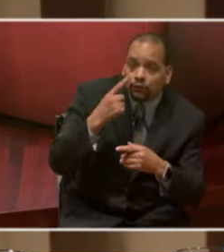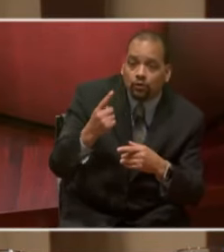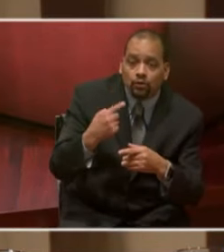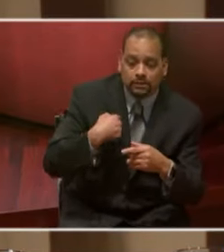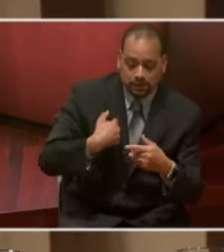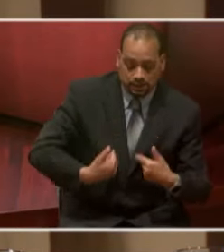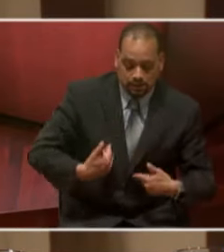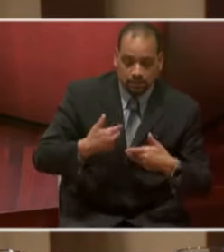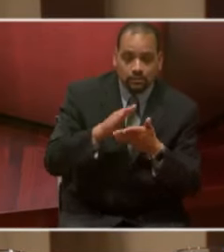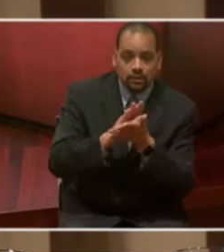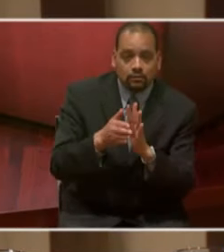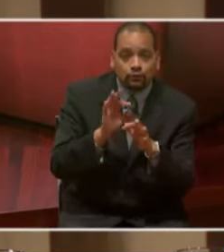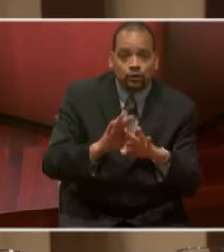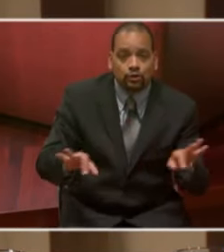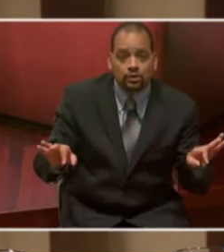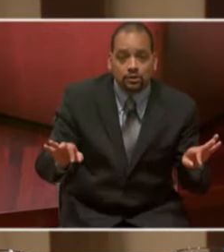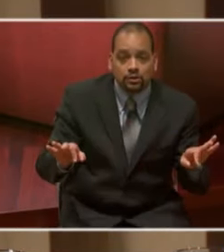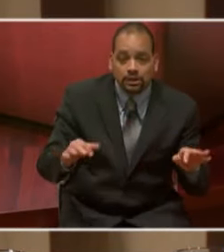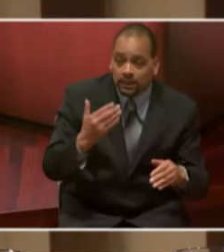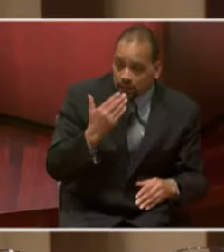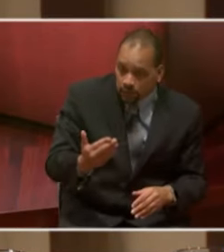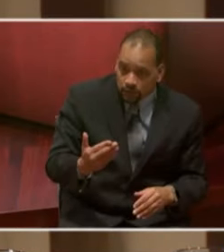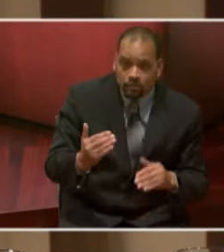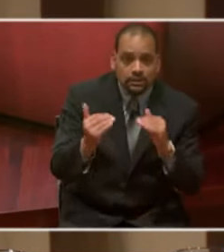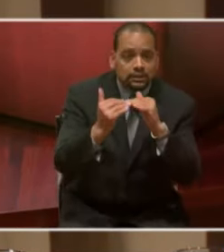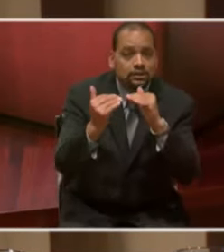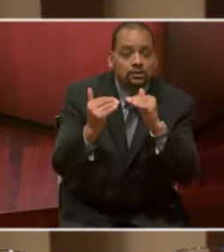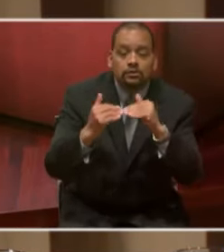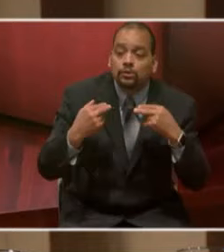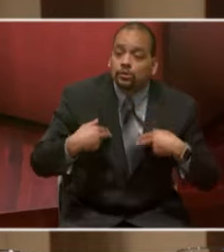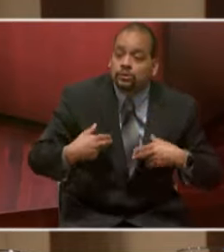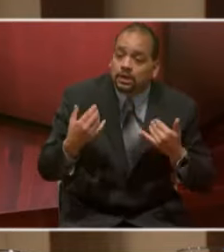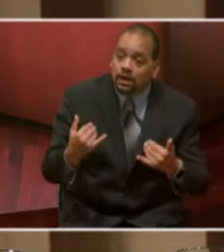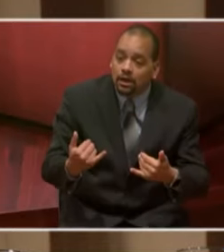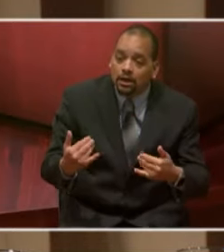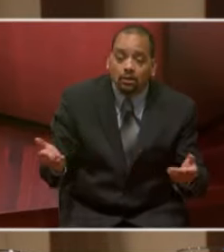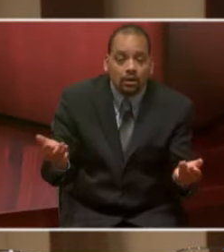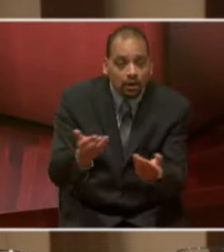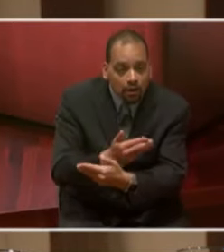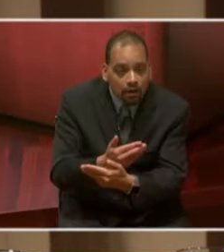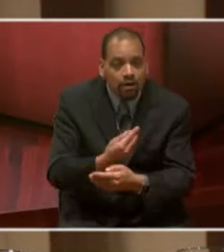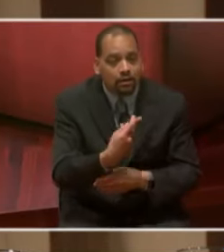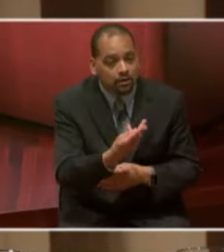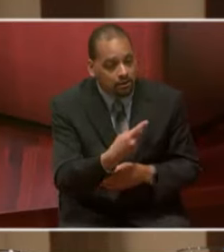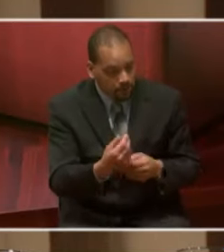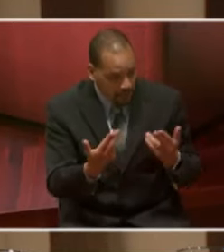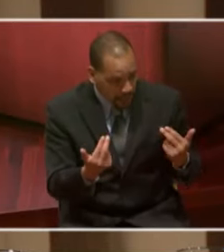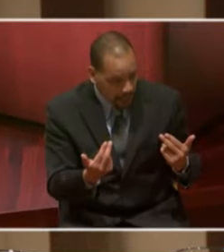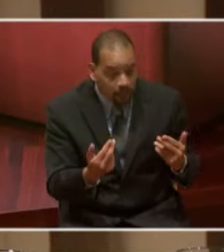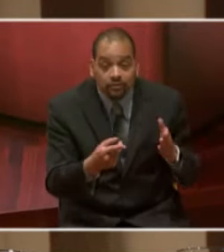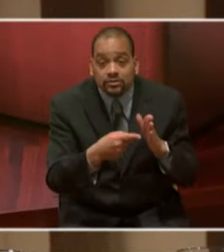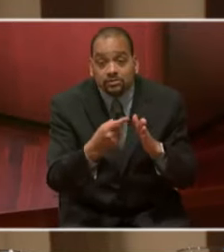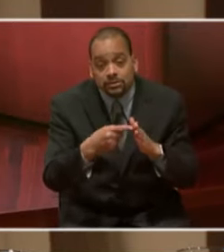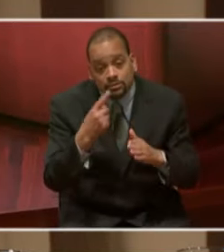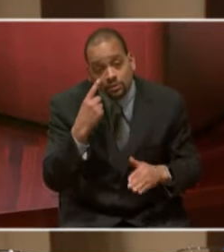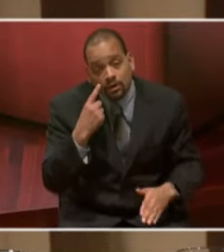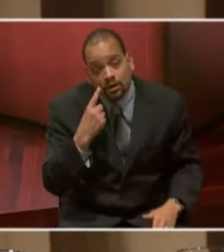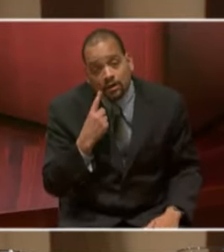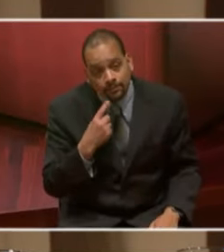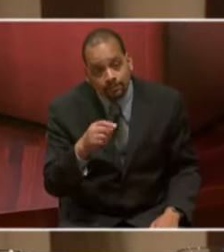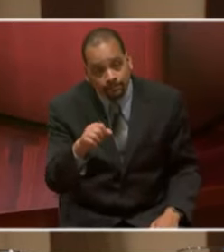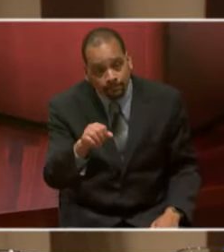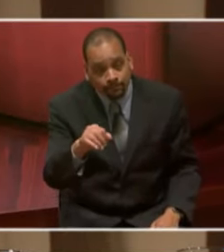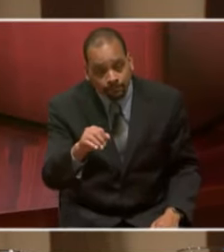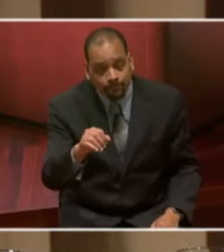man, tall. He wore a gun on one side, a nightstick on the other side, and he carried